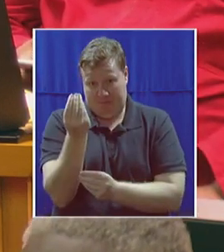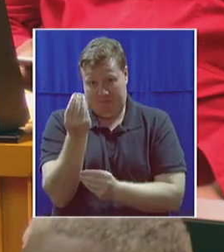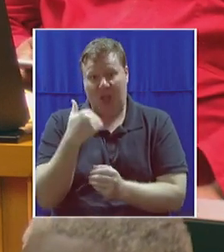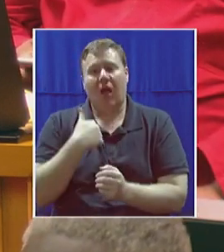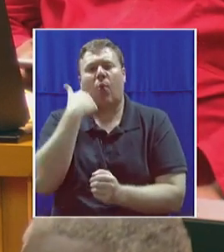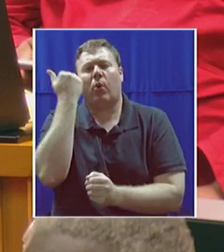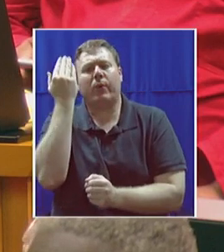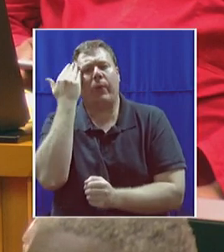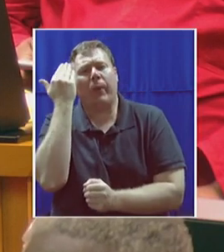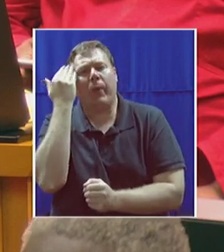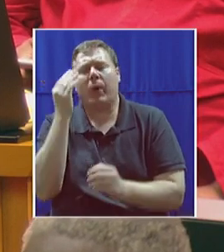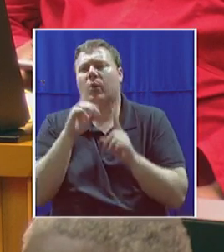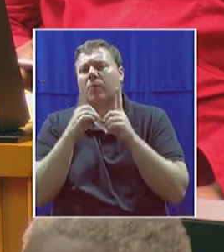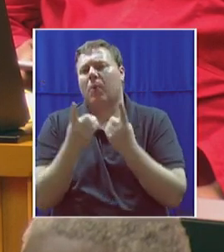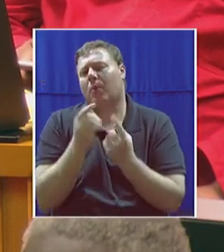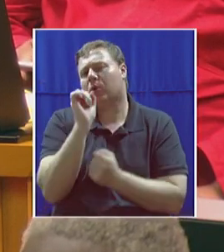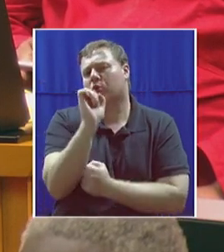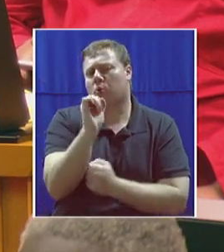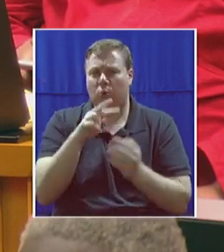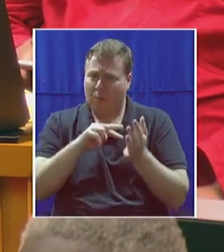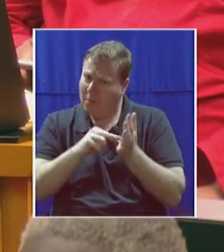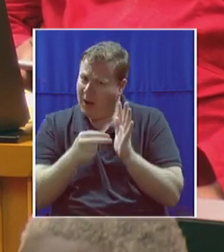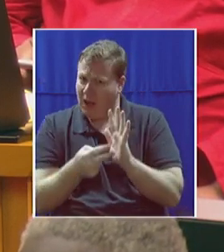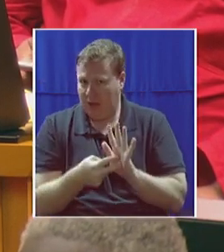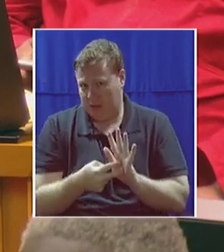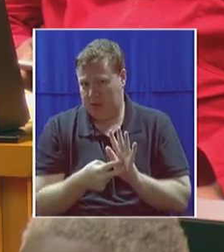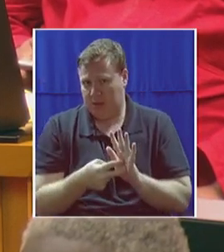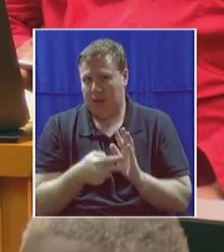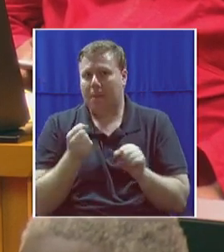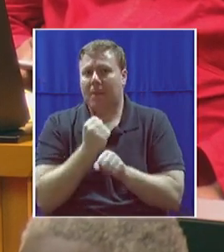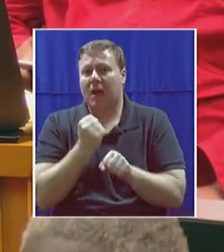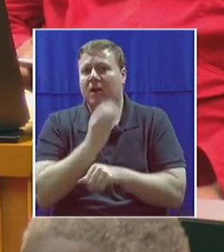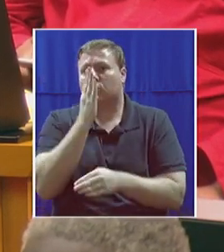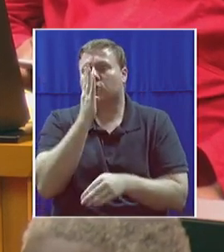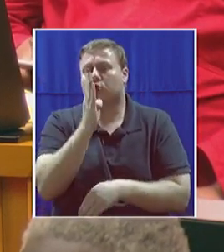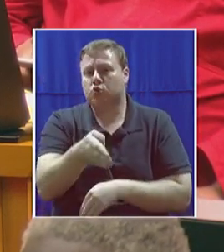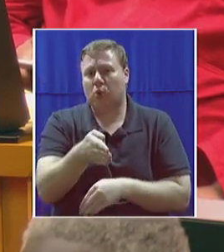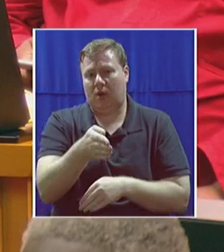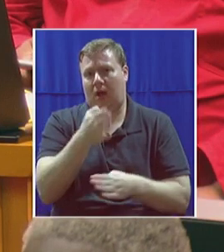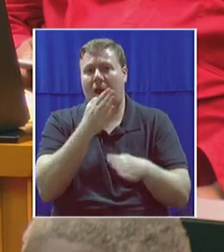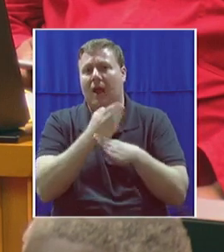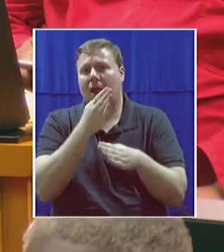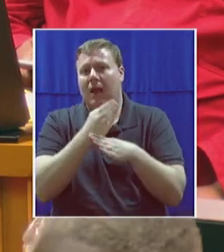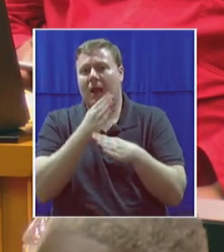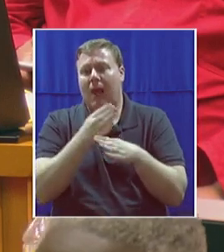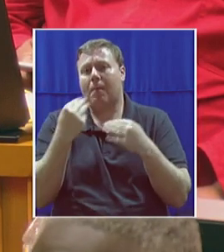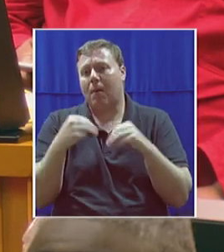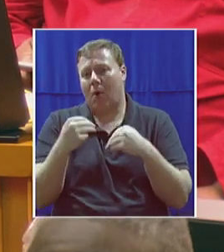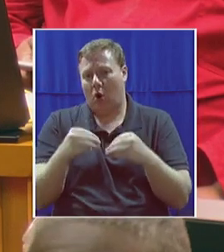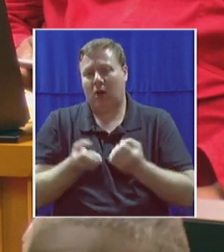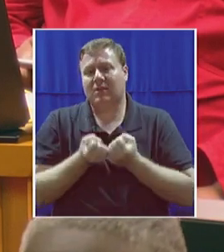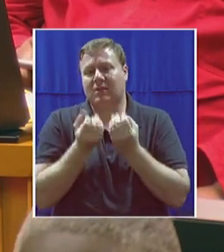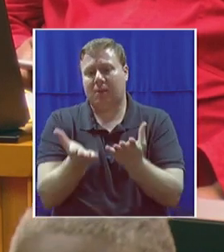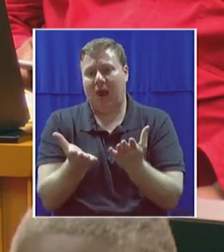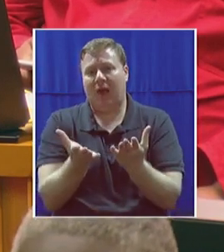department has planned to ensure that the labor market is adequately supplied with the